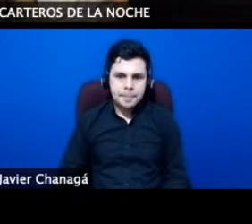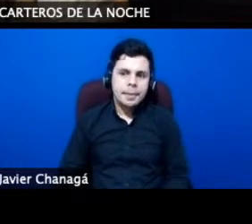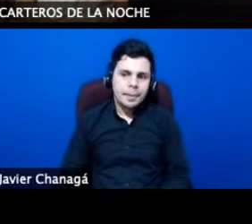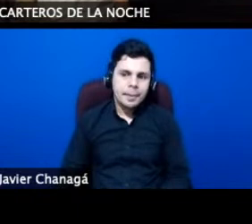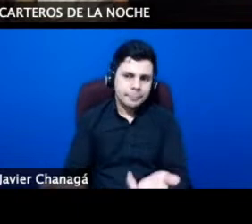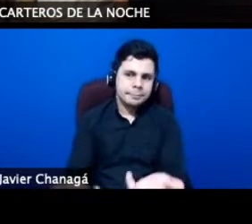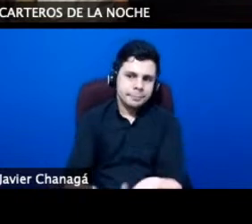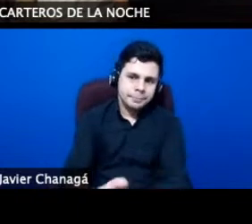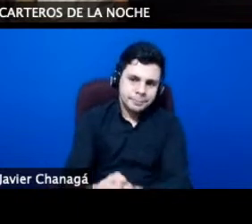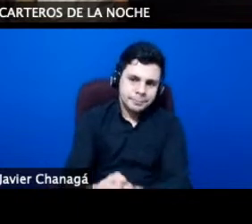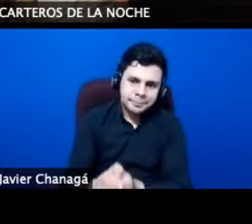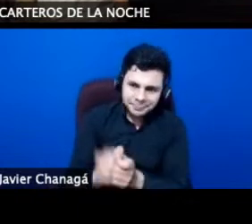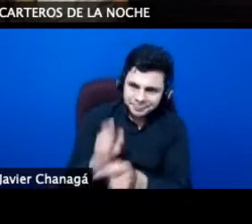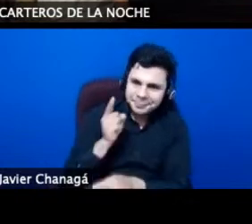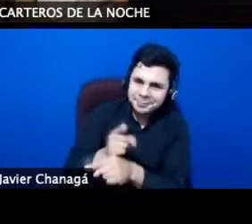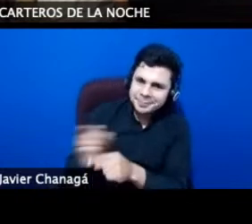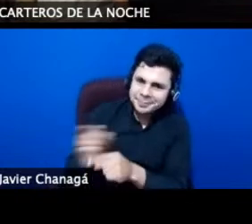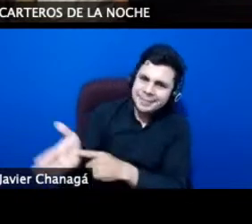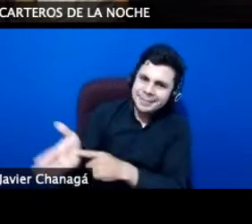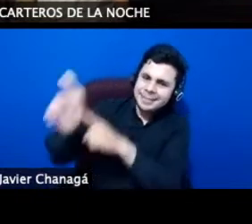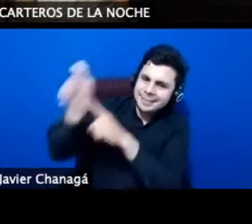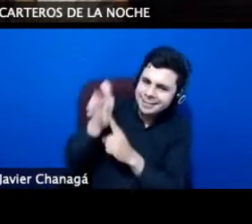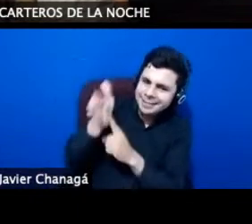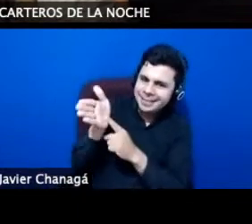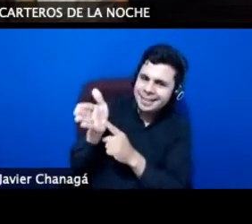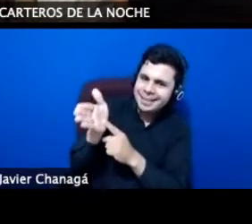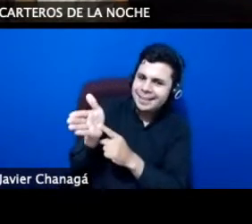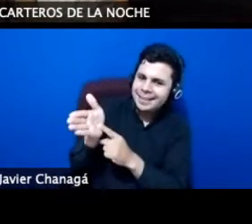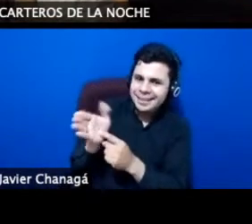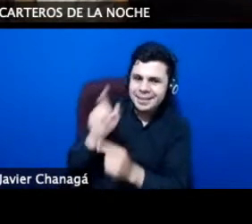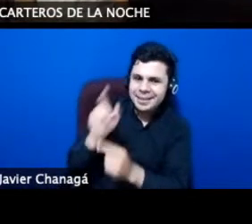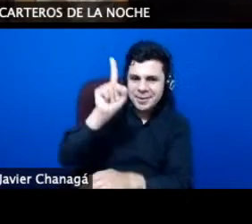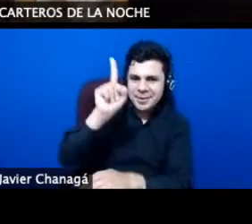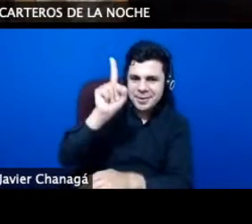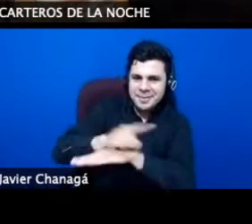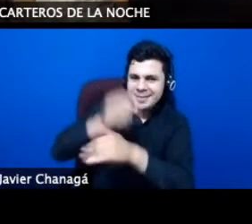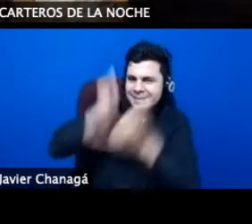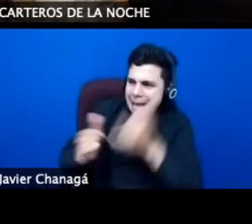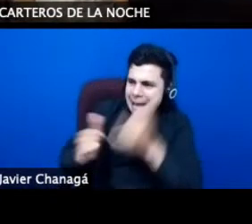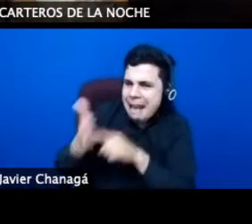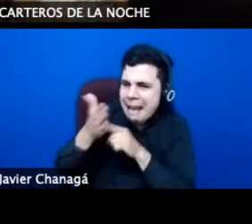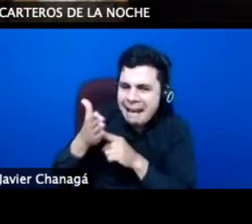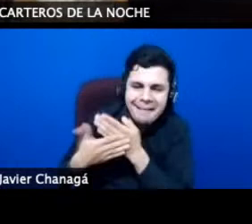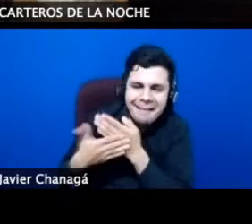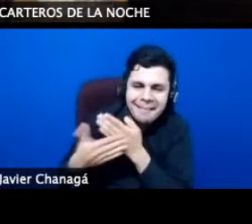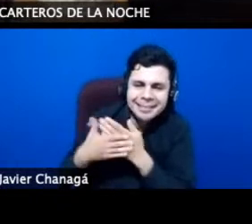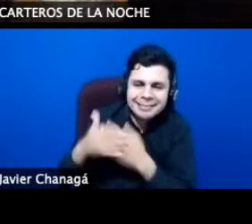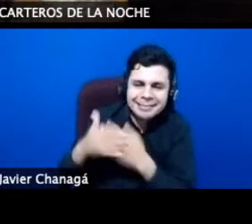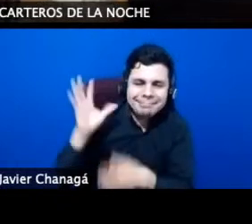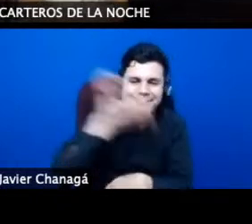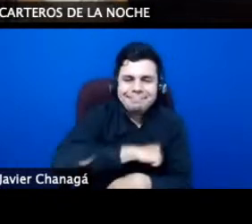Alex me marque el número uno. ¿Ya? Gracias, Alex.